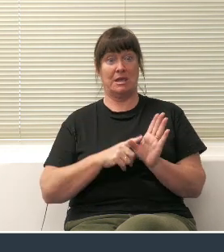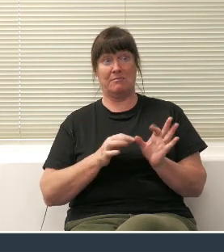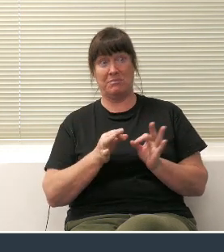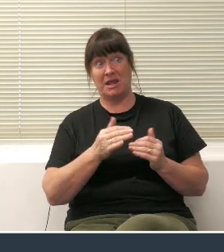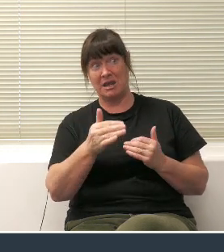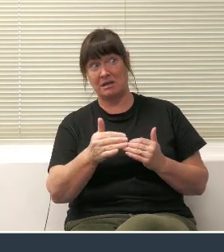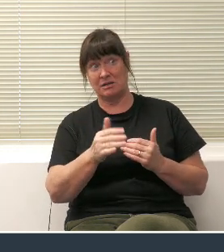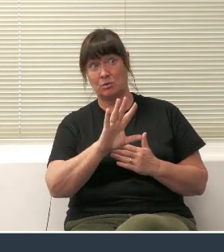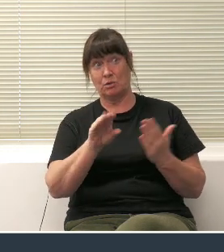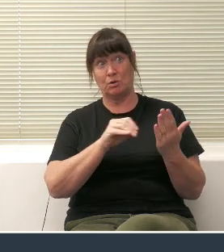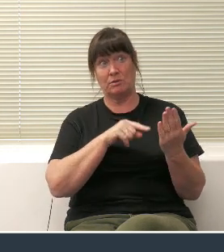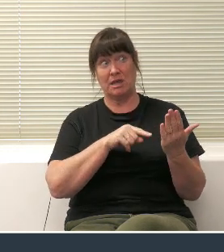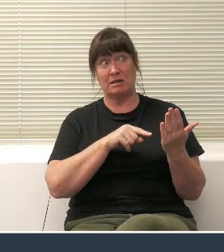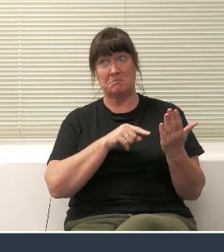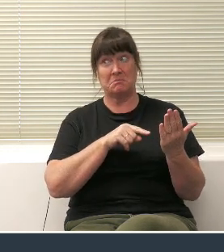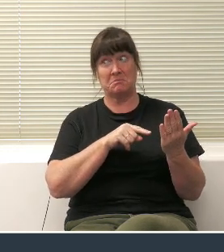plan?